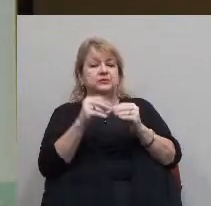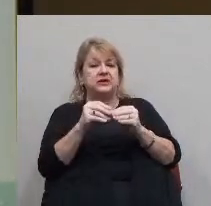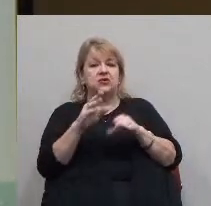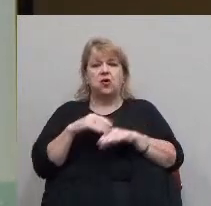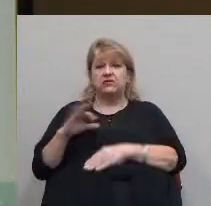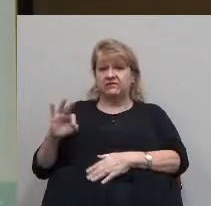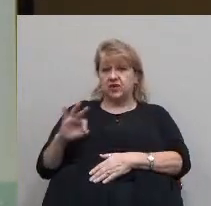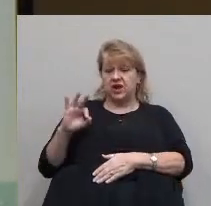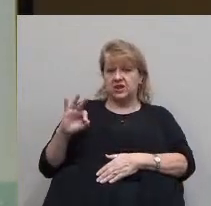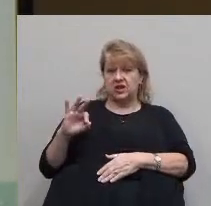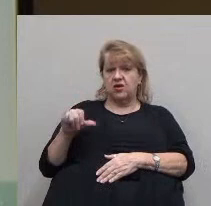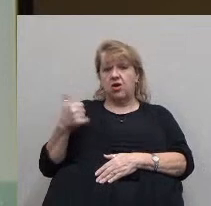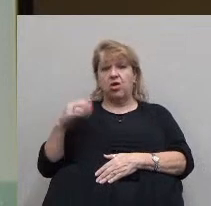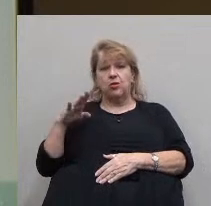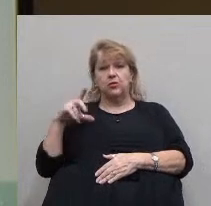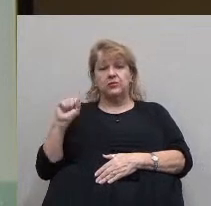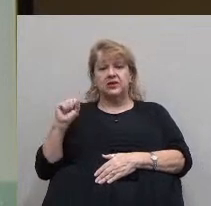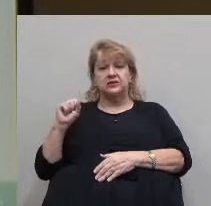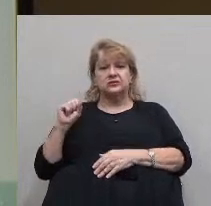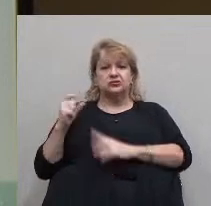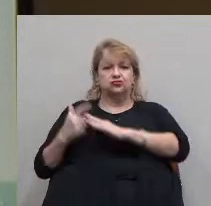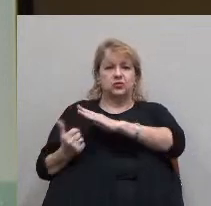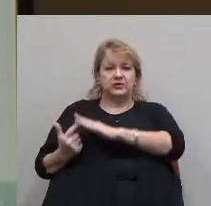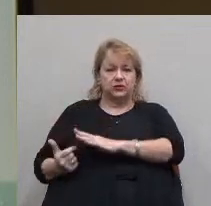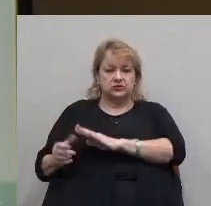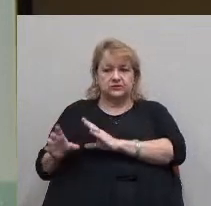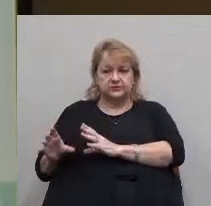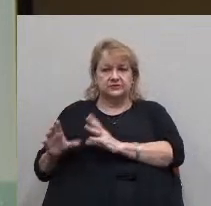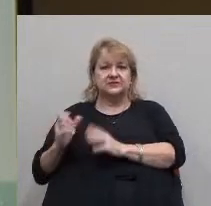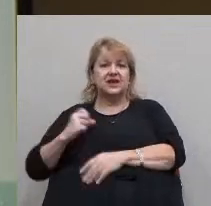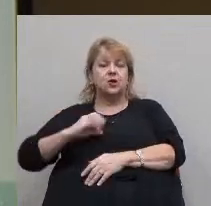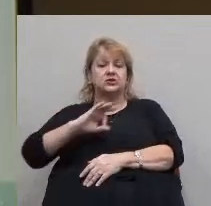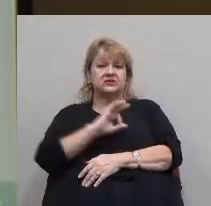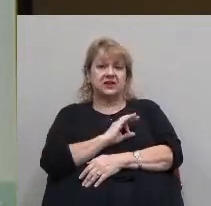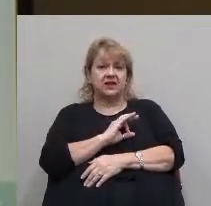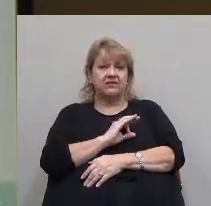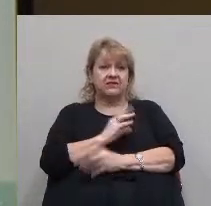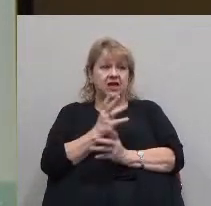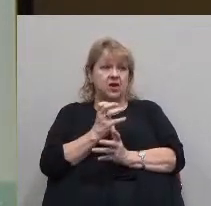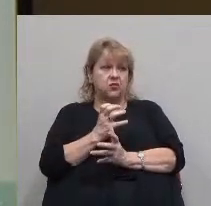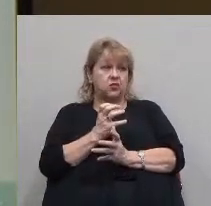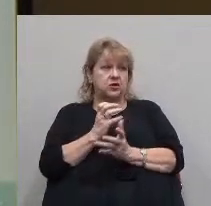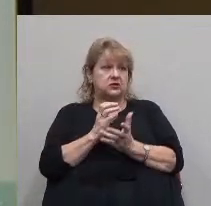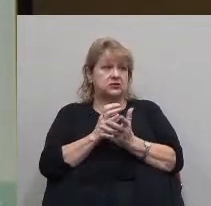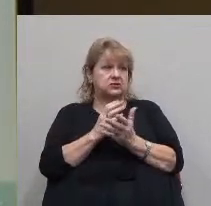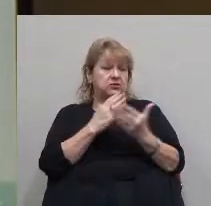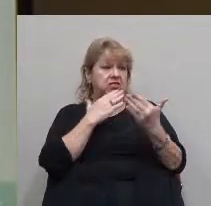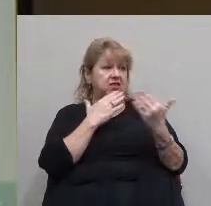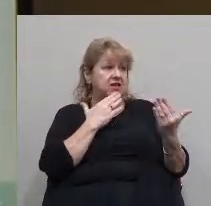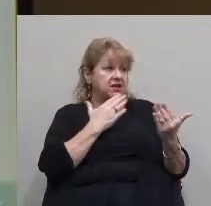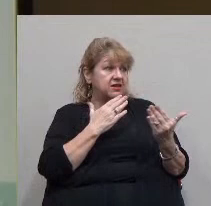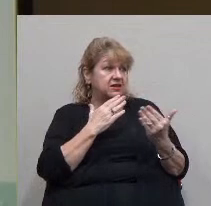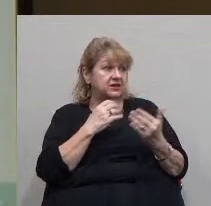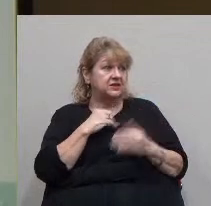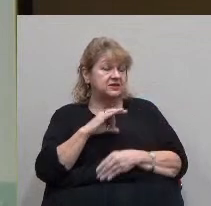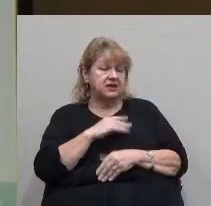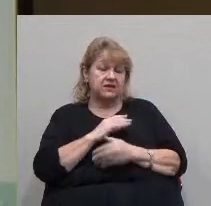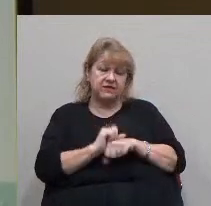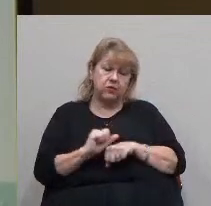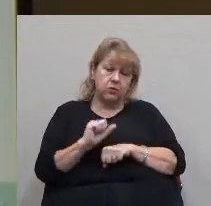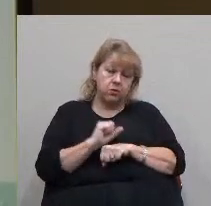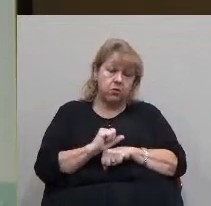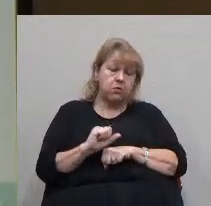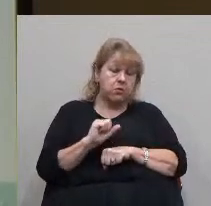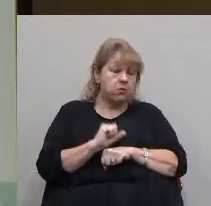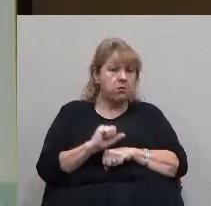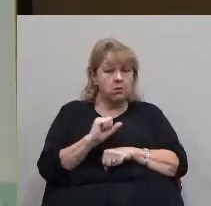all the rest of the bills dropped out, our staff, which I want to give my thanks to, they have worked so hard on